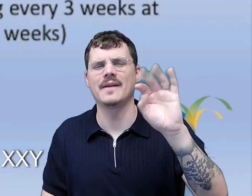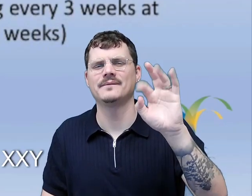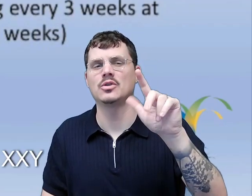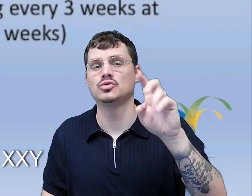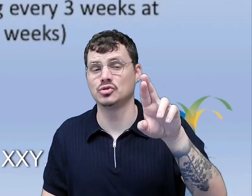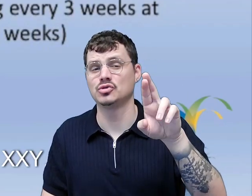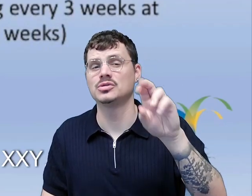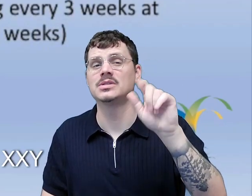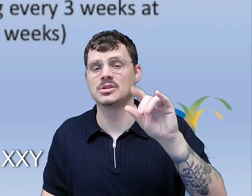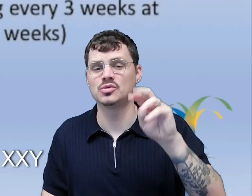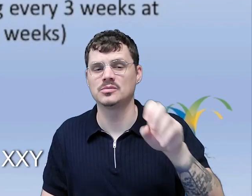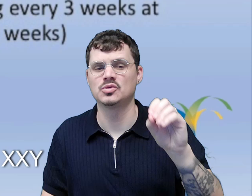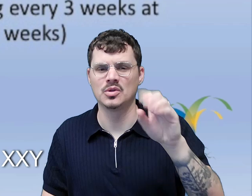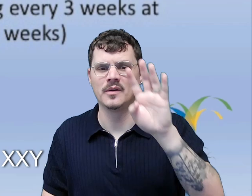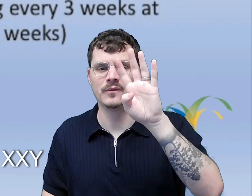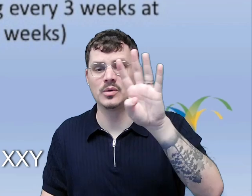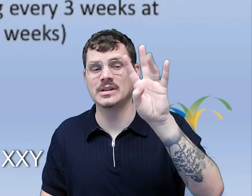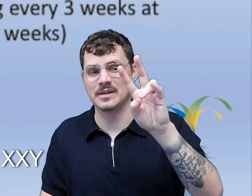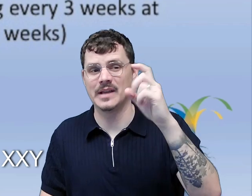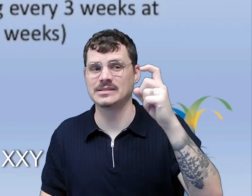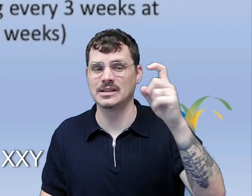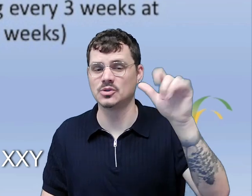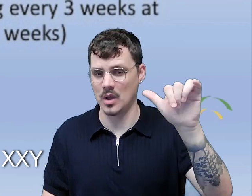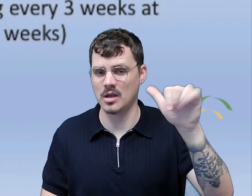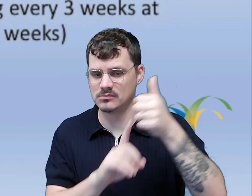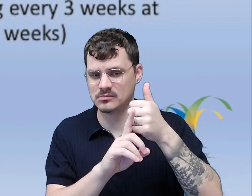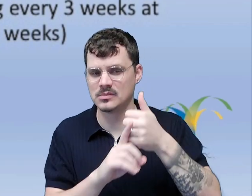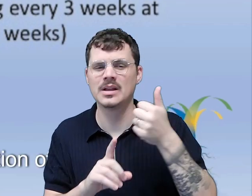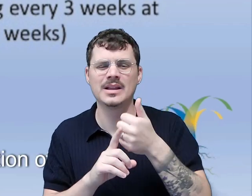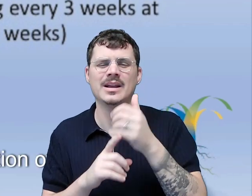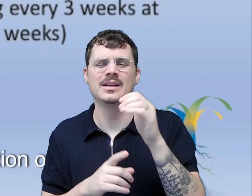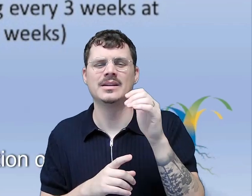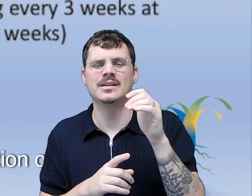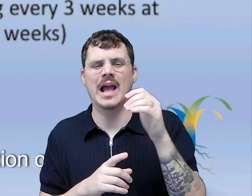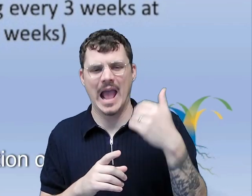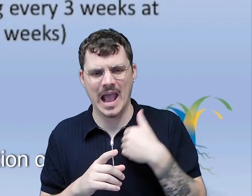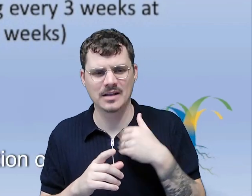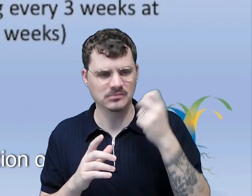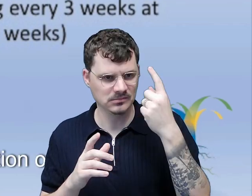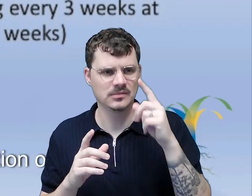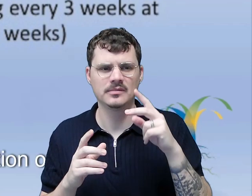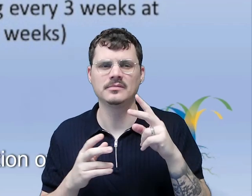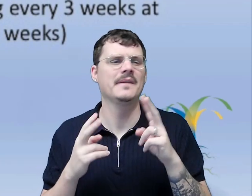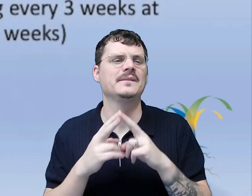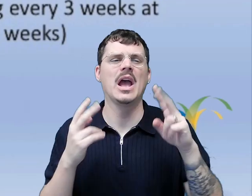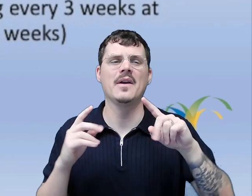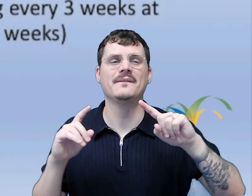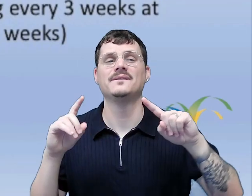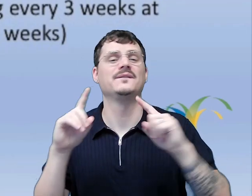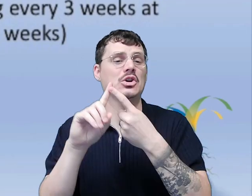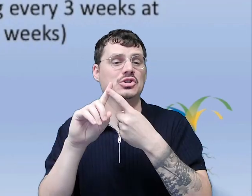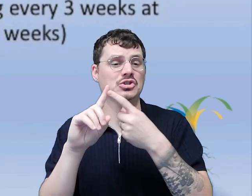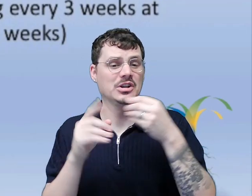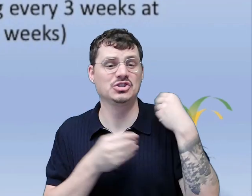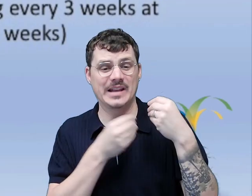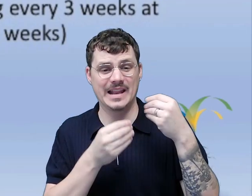XXY Klinefelter syndrome, so 47XXY, is a condition that has the distinction of being one of the